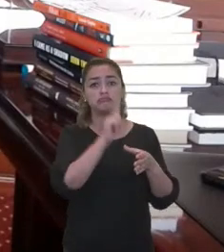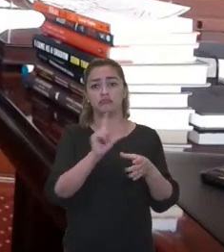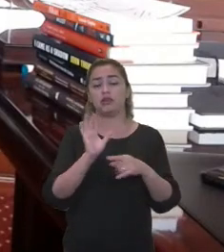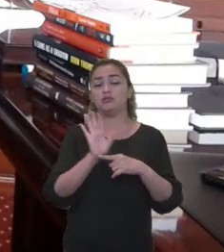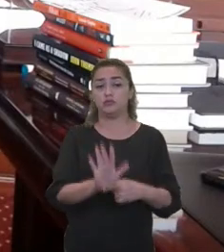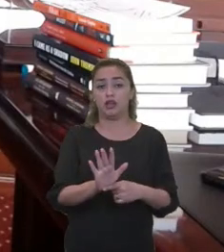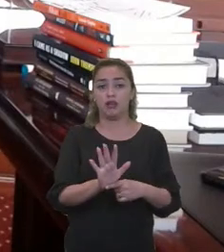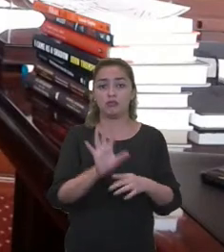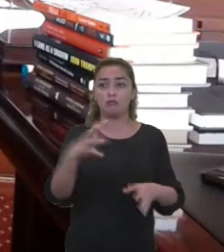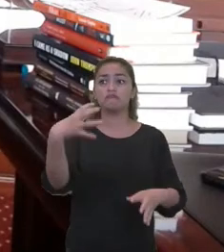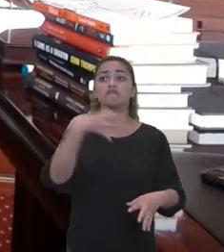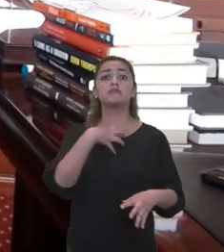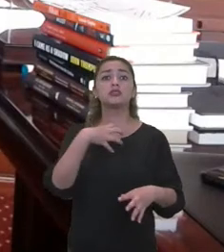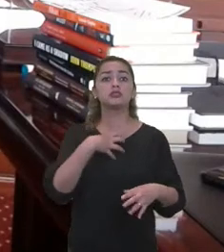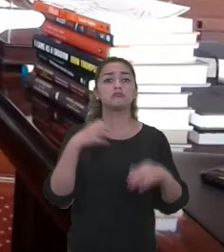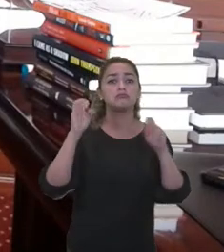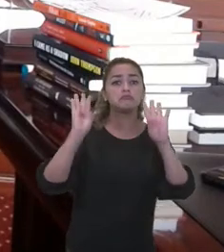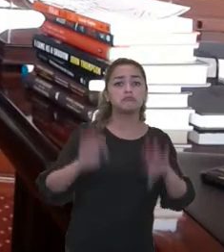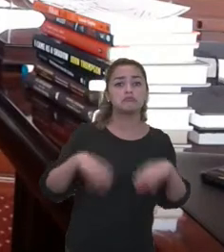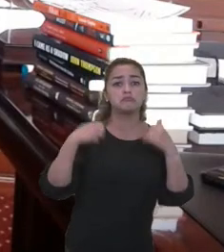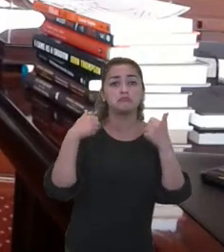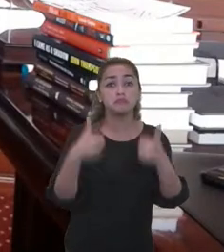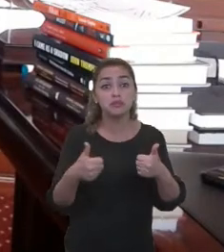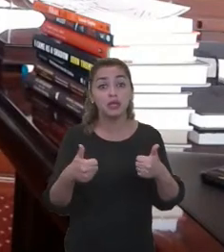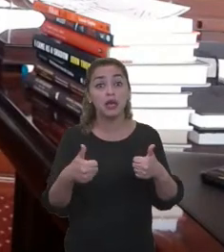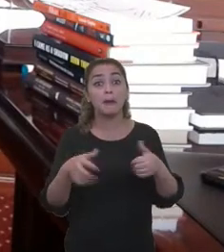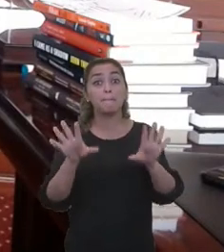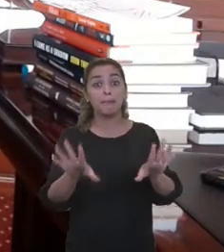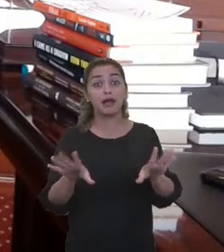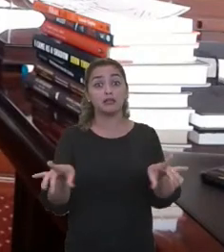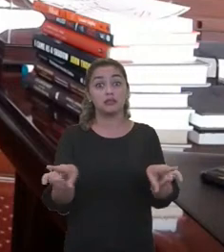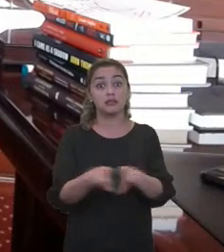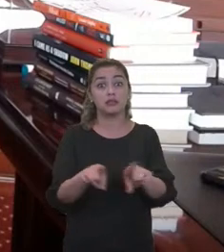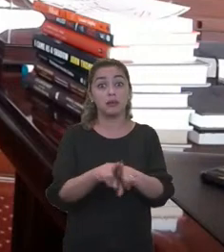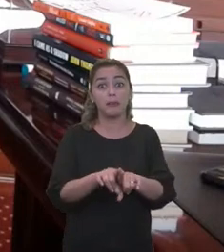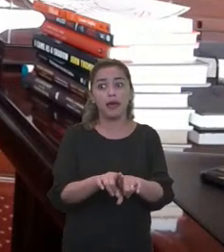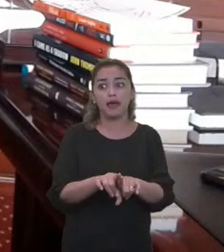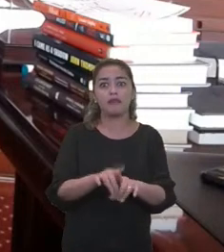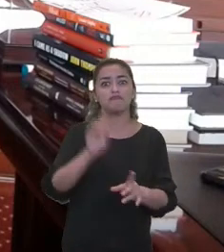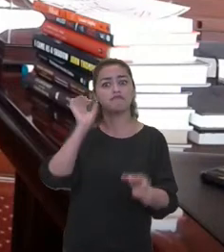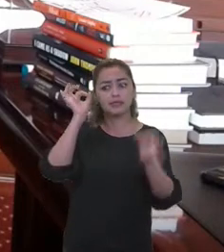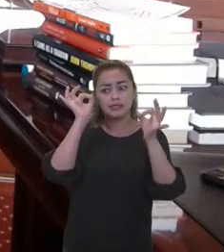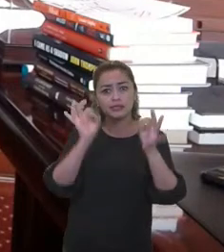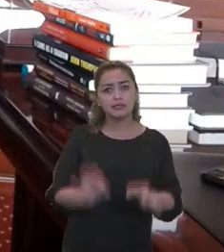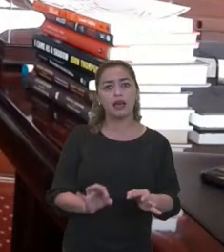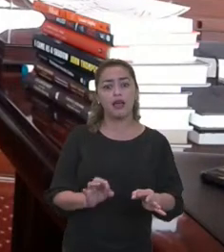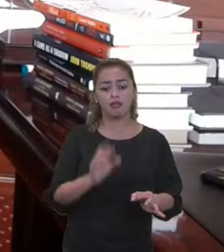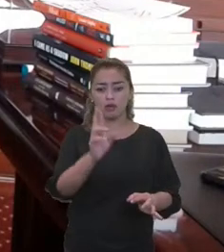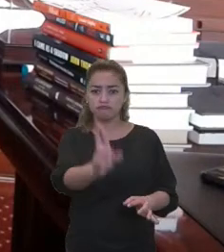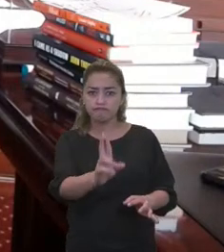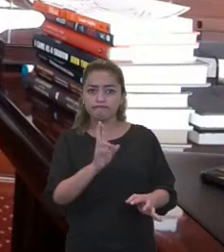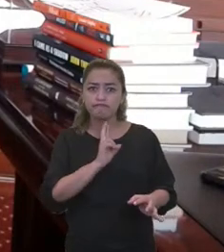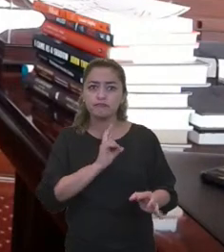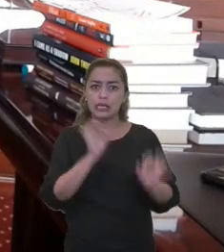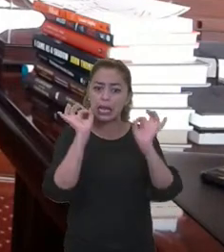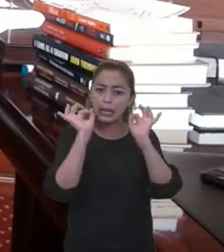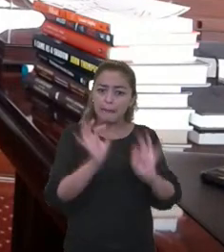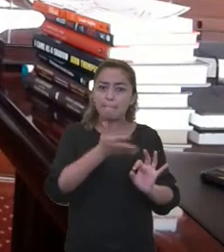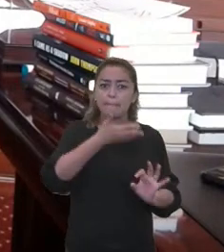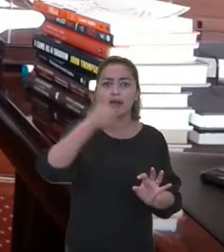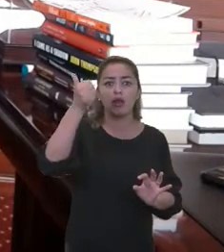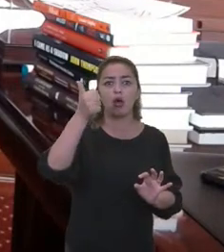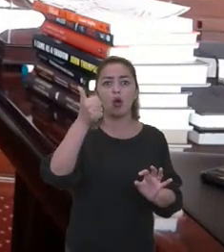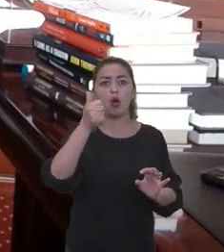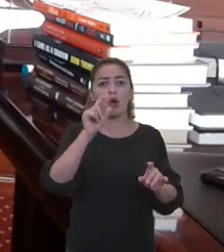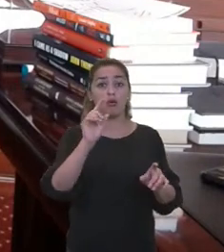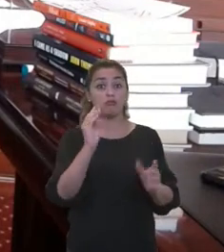actually care that much. It's about getting to the better conclusion. It's about getting to the better answer. And that's going to